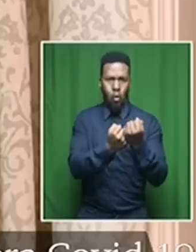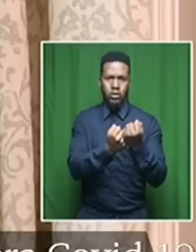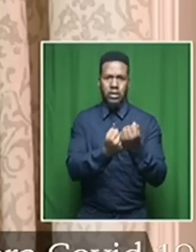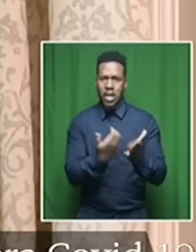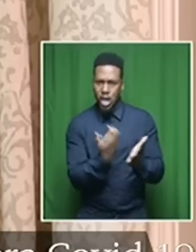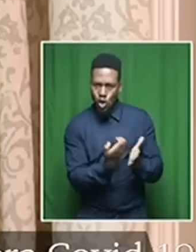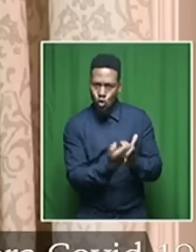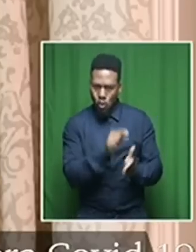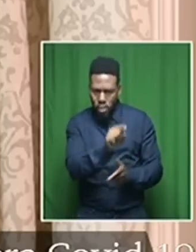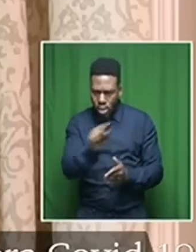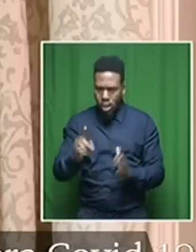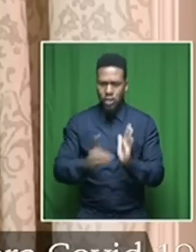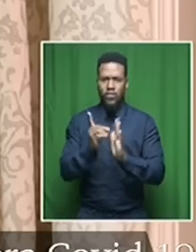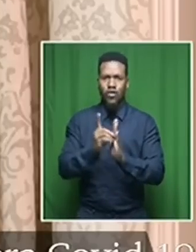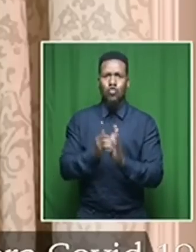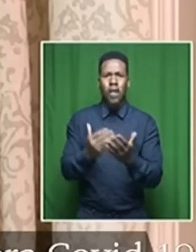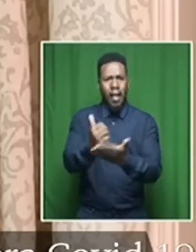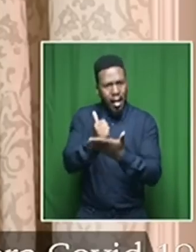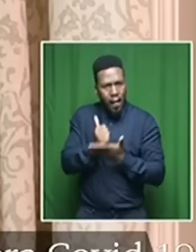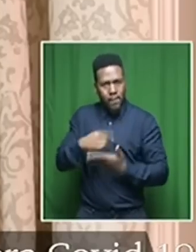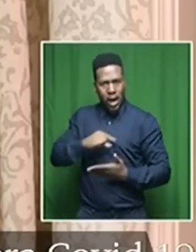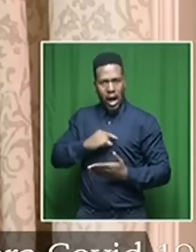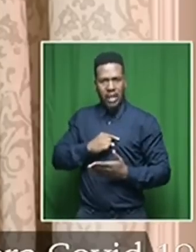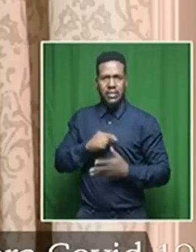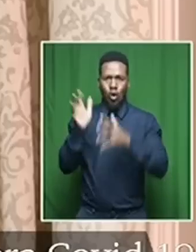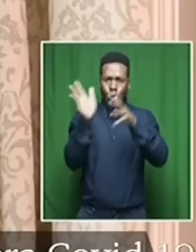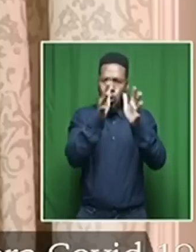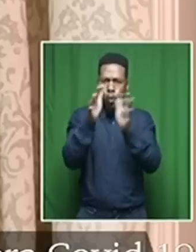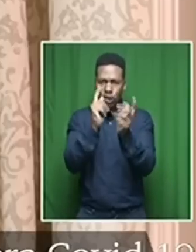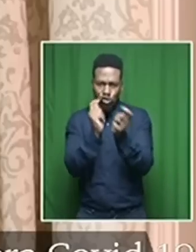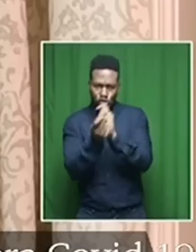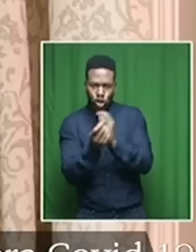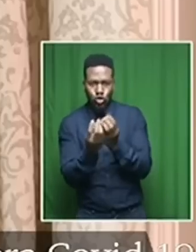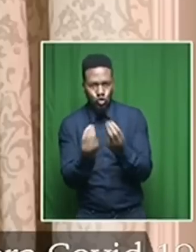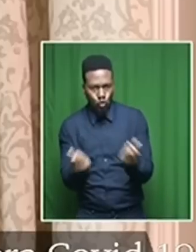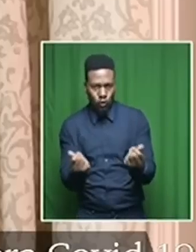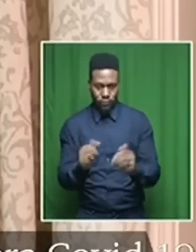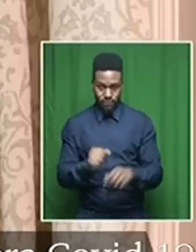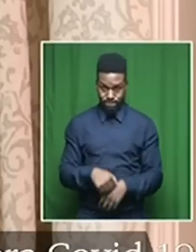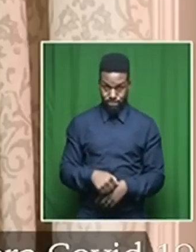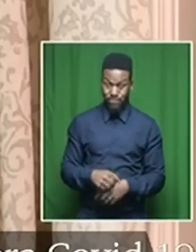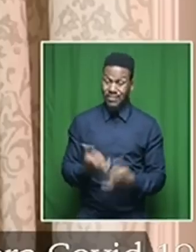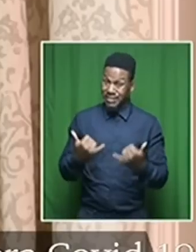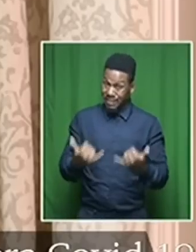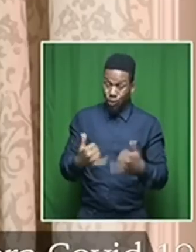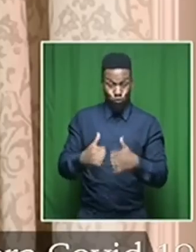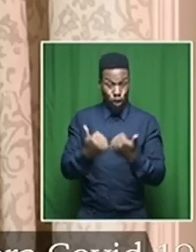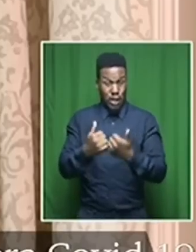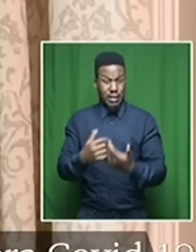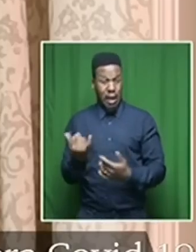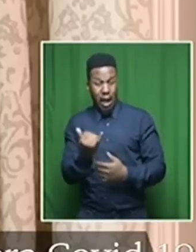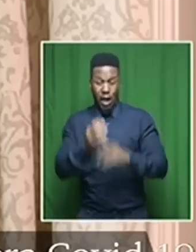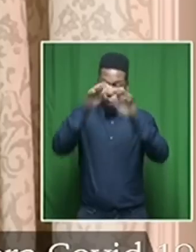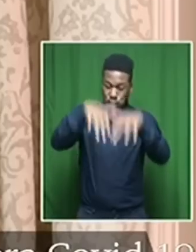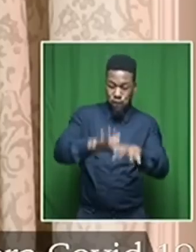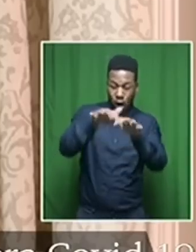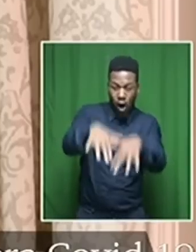the effects of climate change, to address the challenges such as floods and